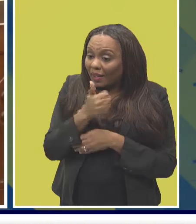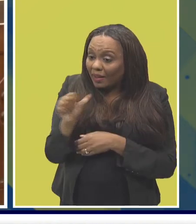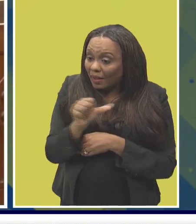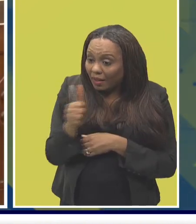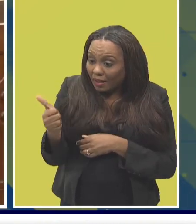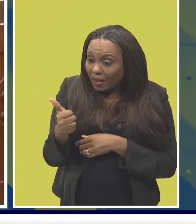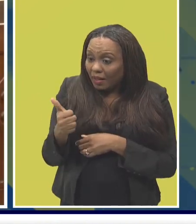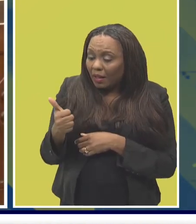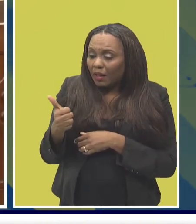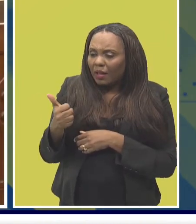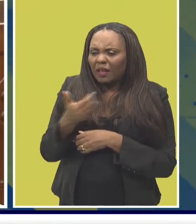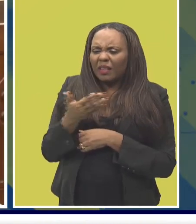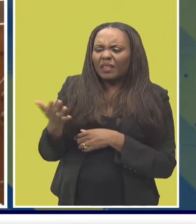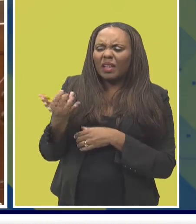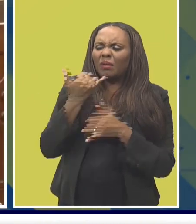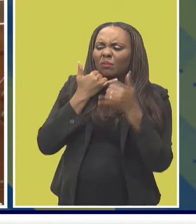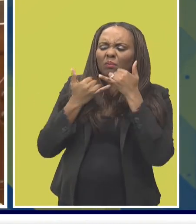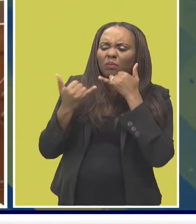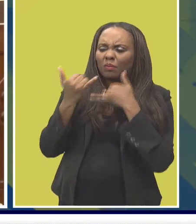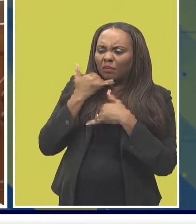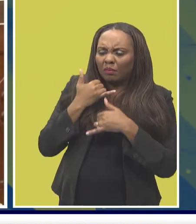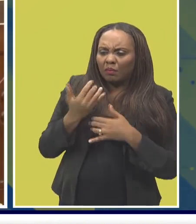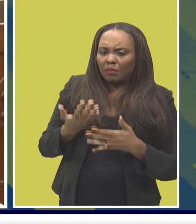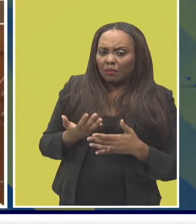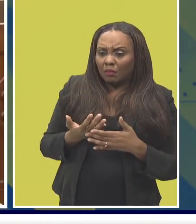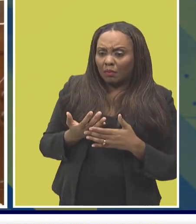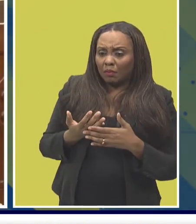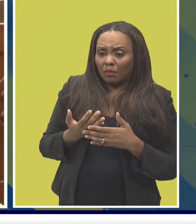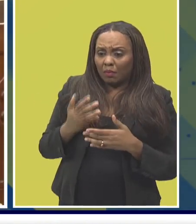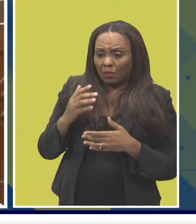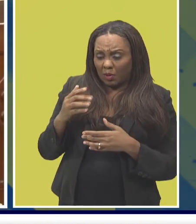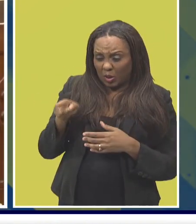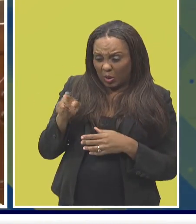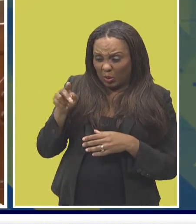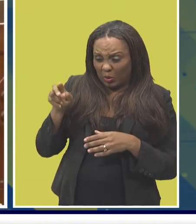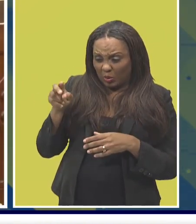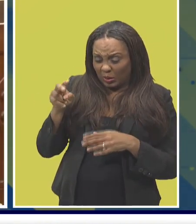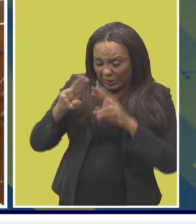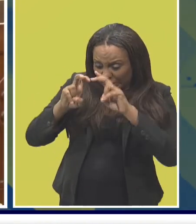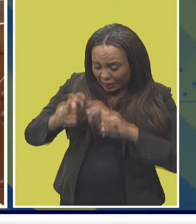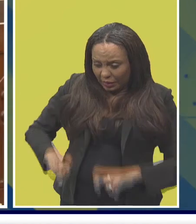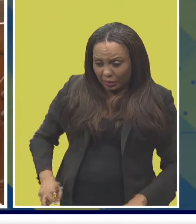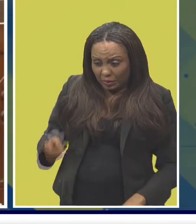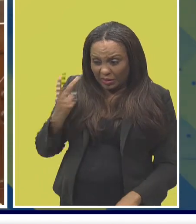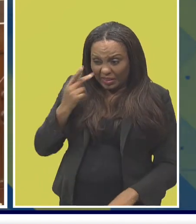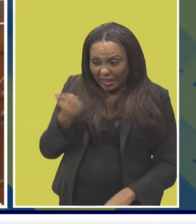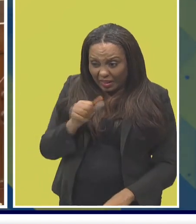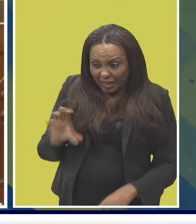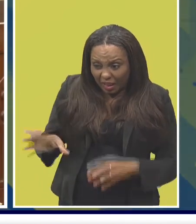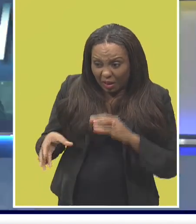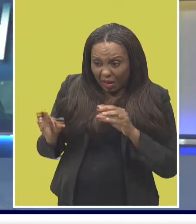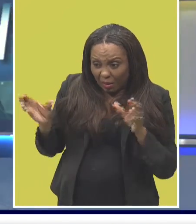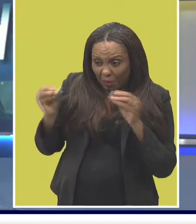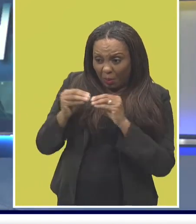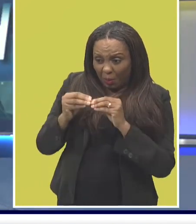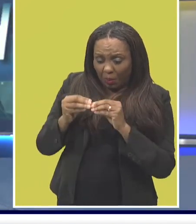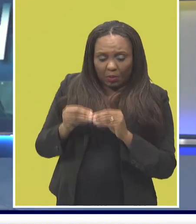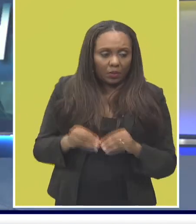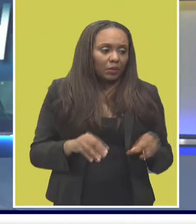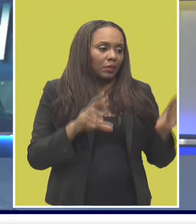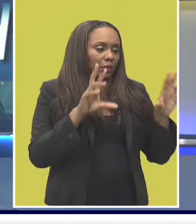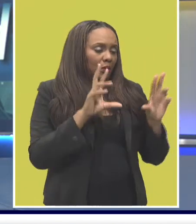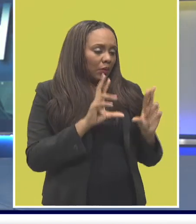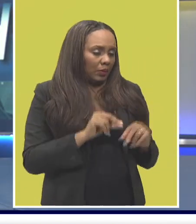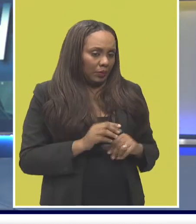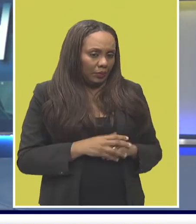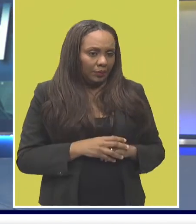instances besides these 4 during your due diligence? No, ma'am. Well, the